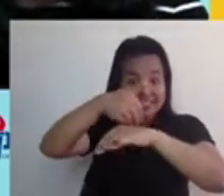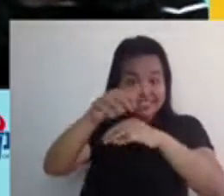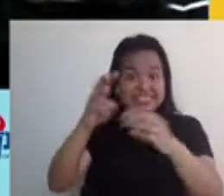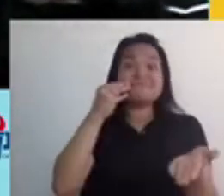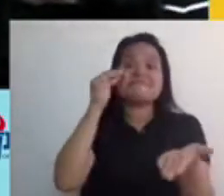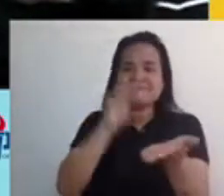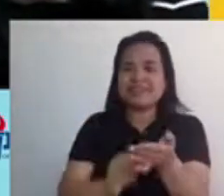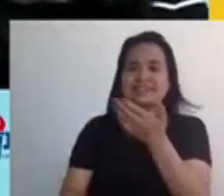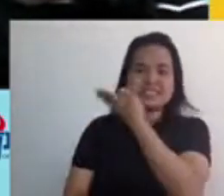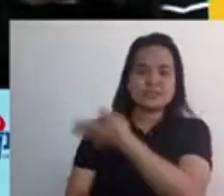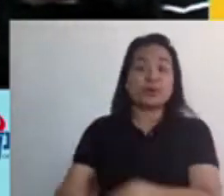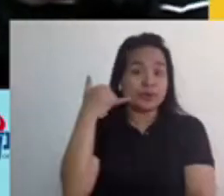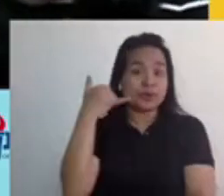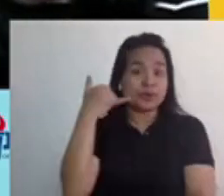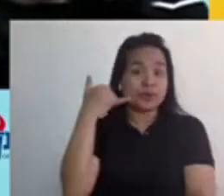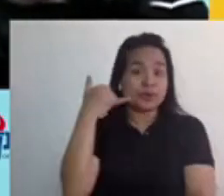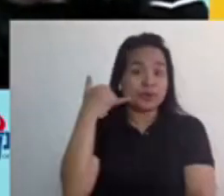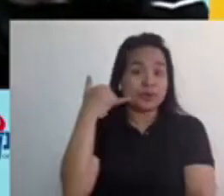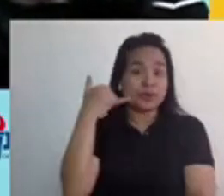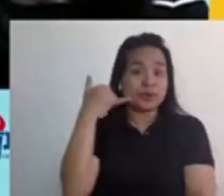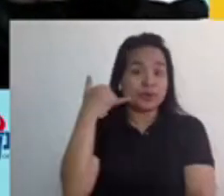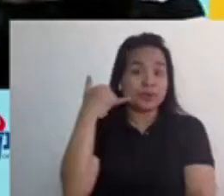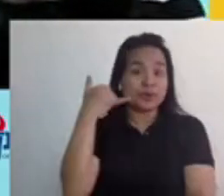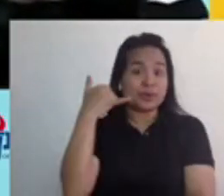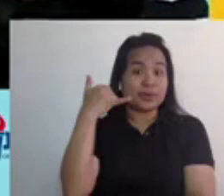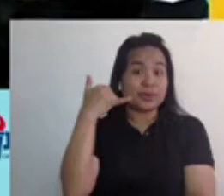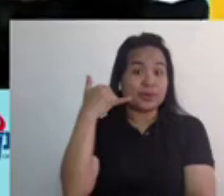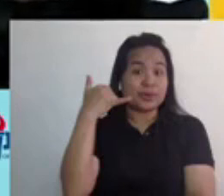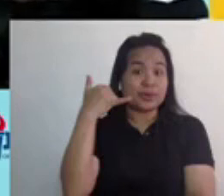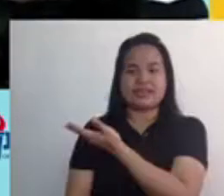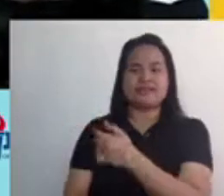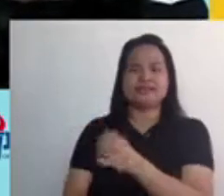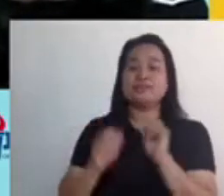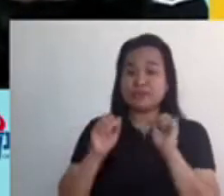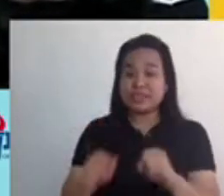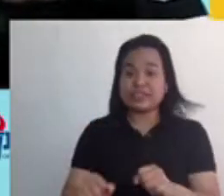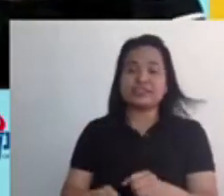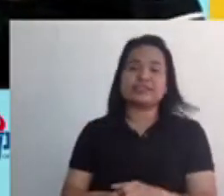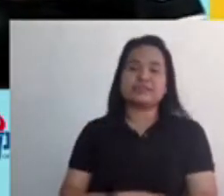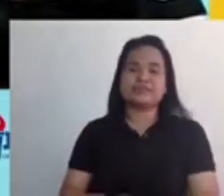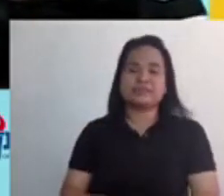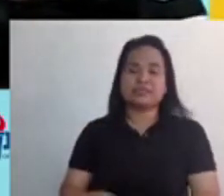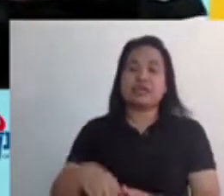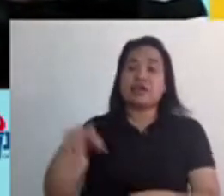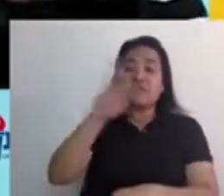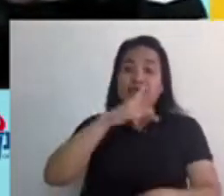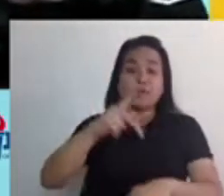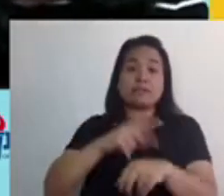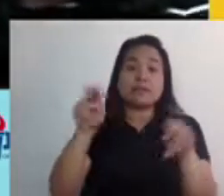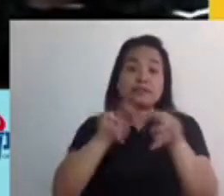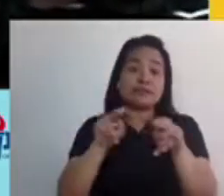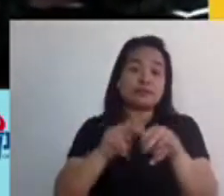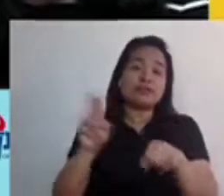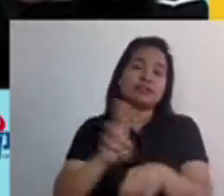screen, or you may also contact our partners on this engagement, the Philippine Normal University Research Center for